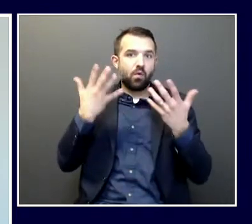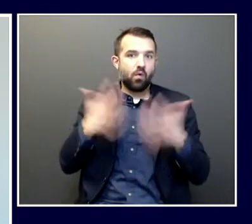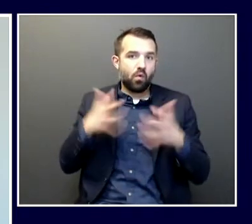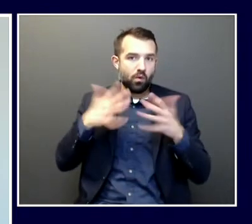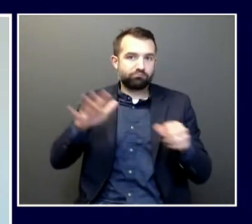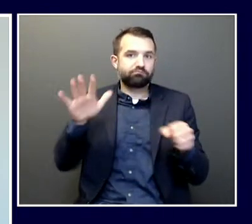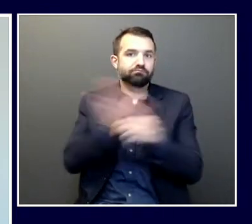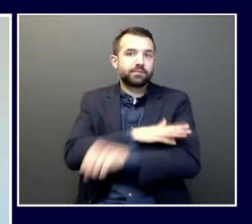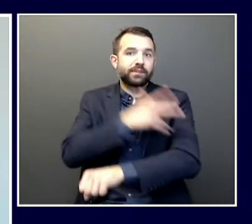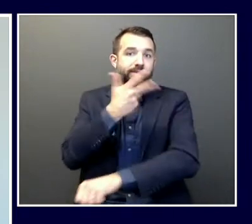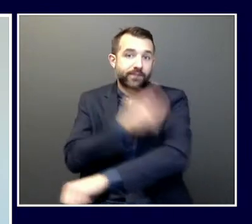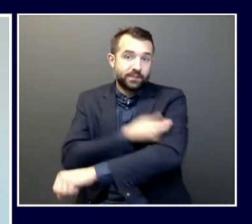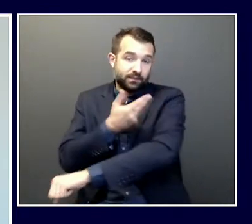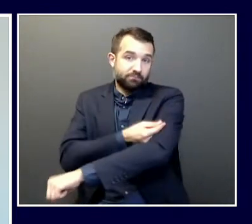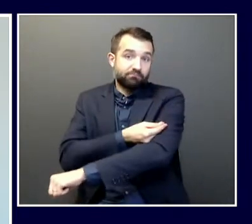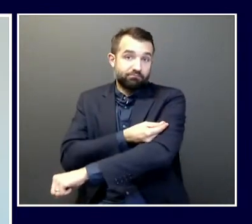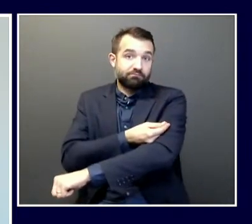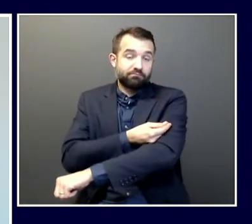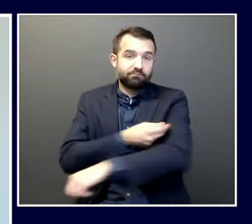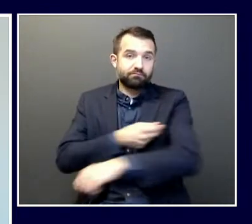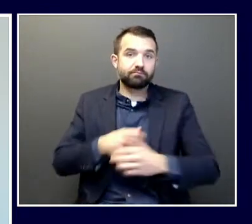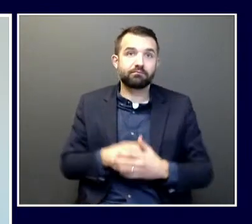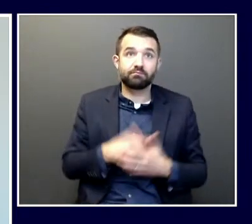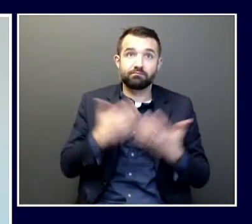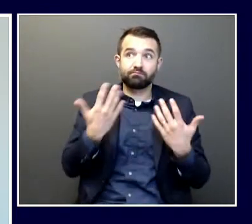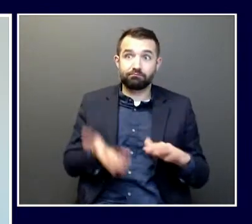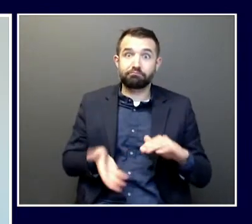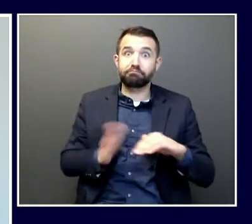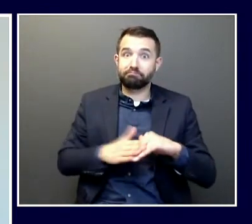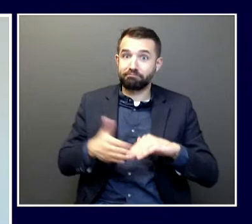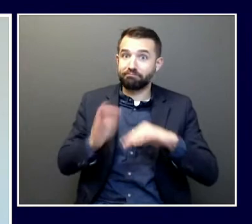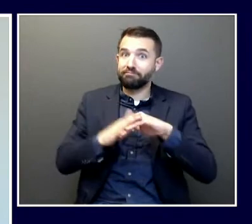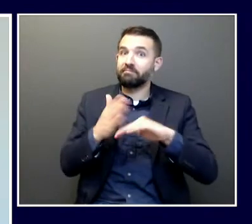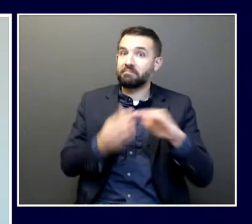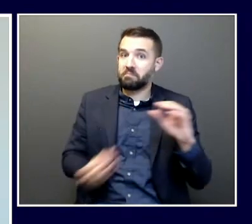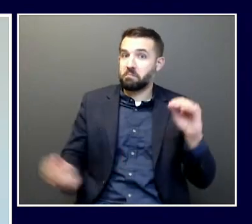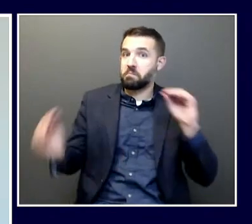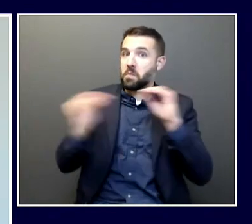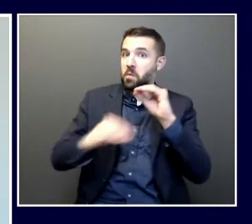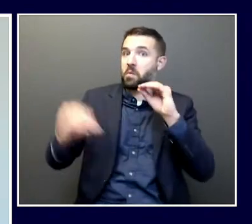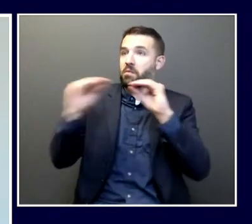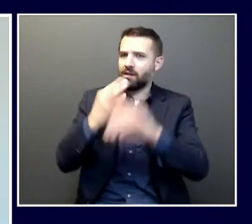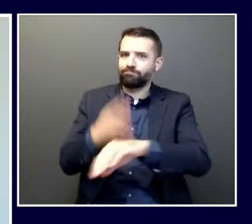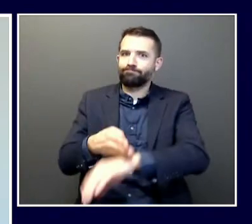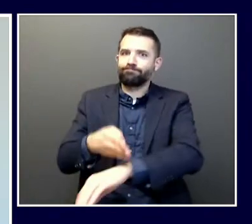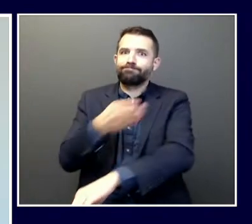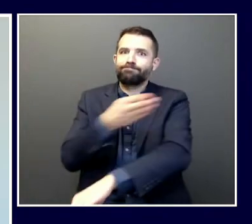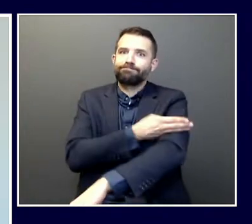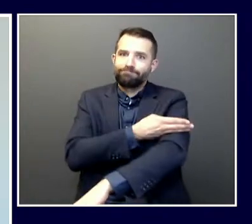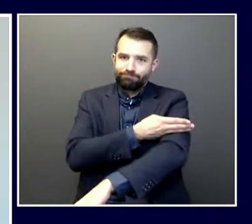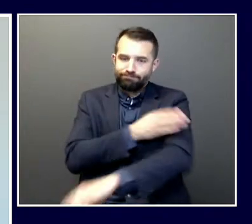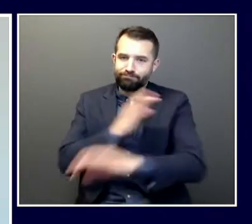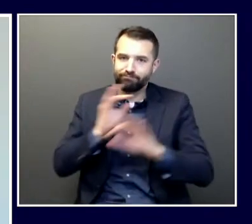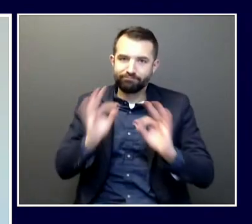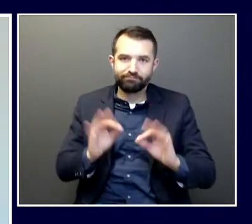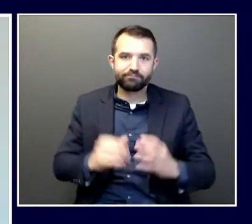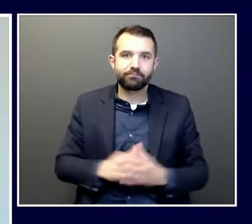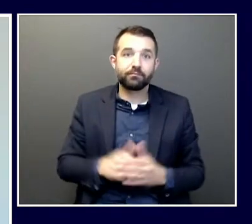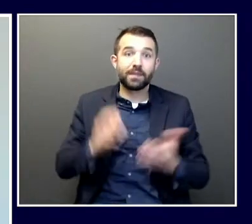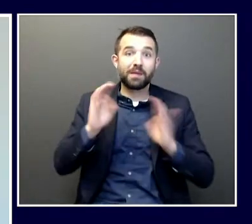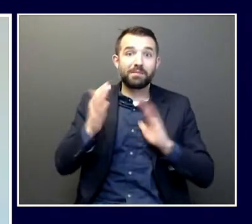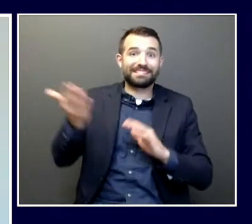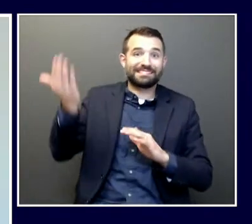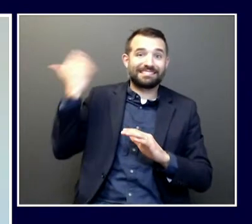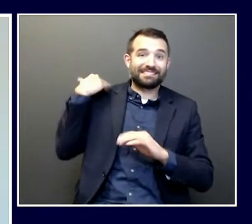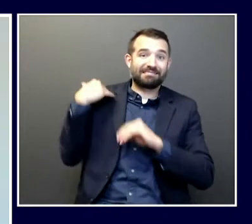a significant increase in vaccination that we saw in September. For comparison, the US CDC reports